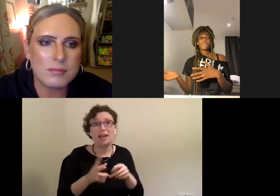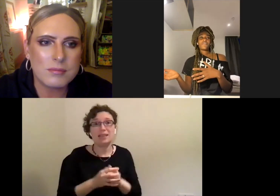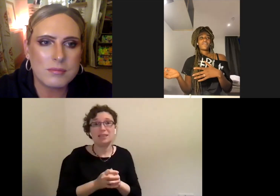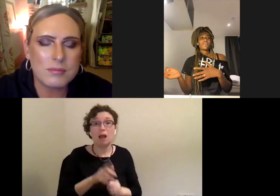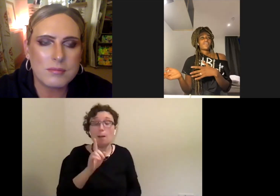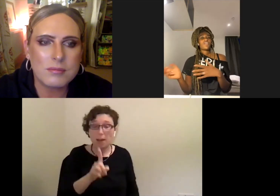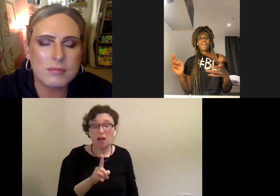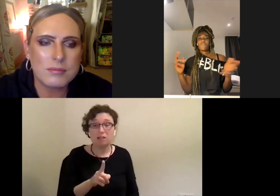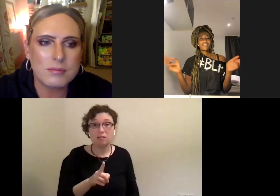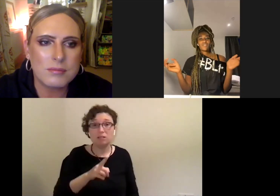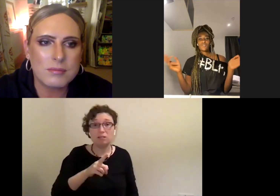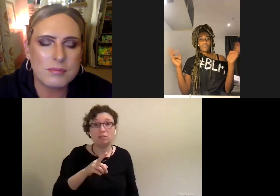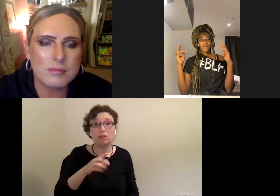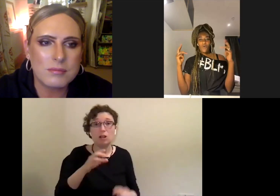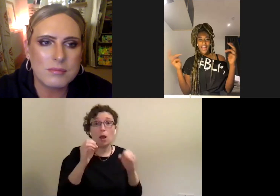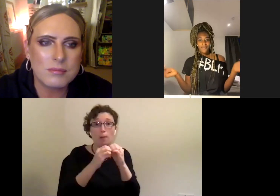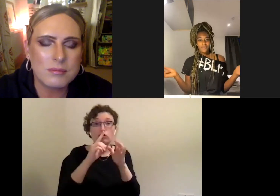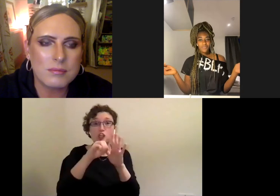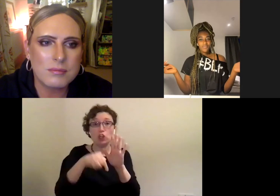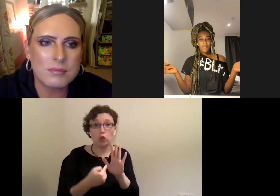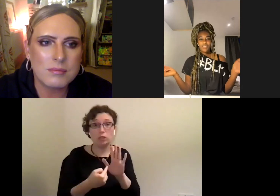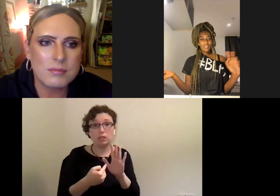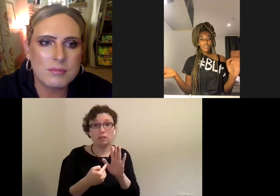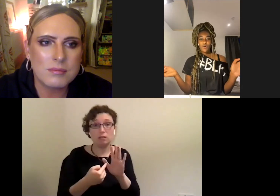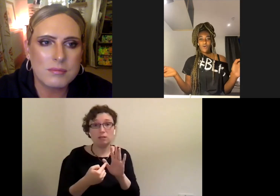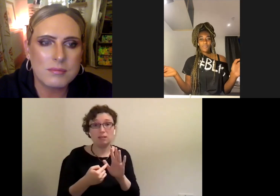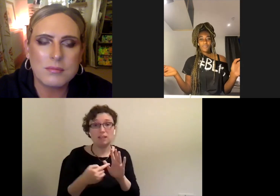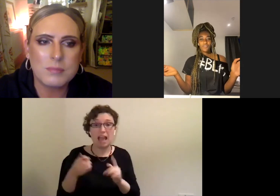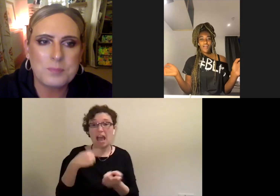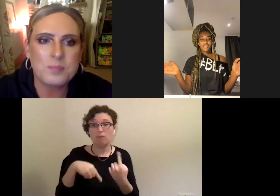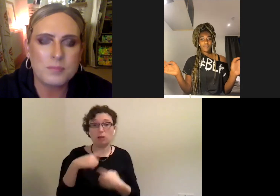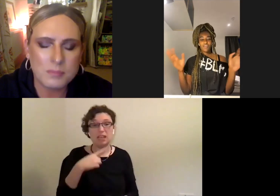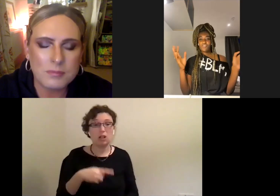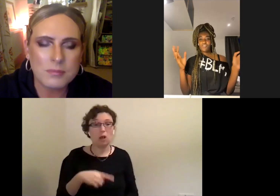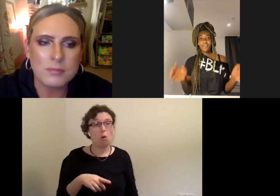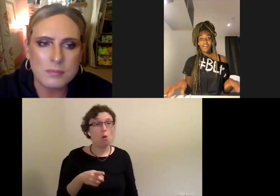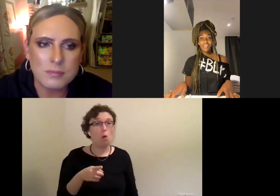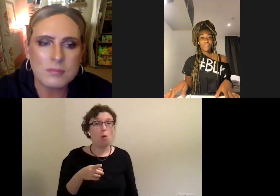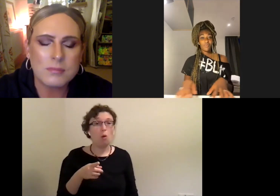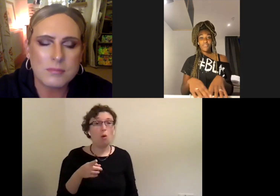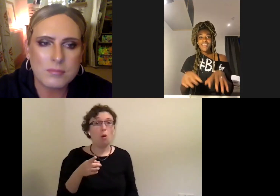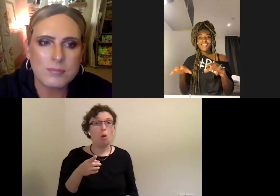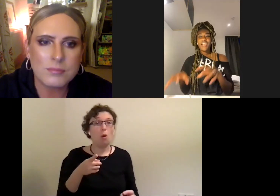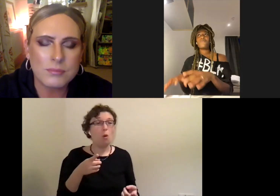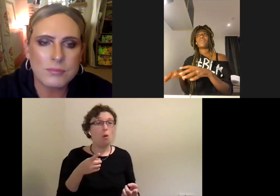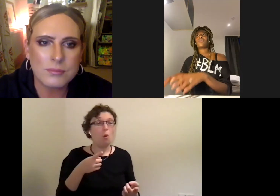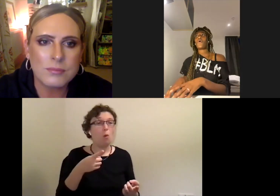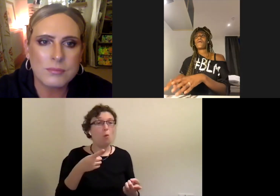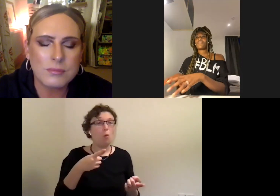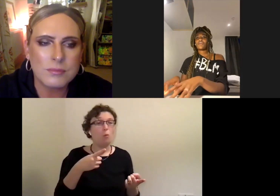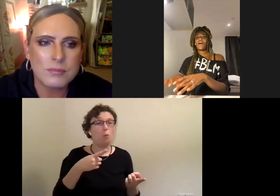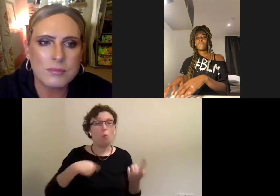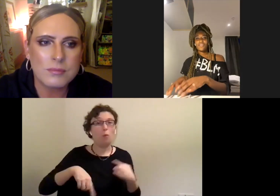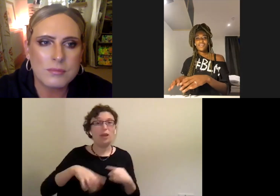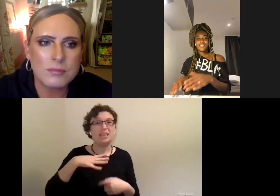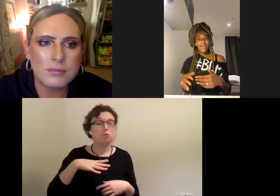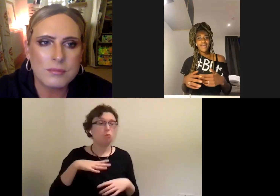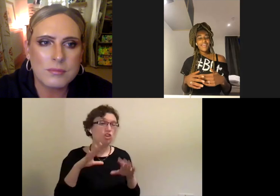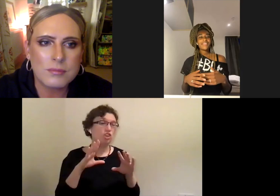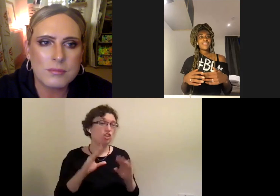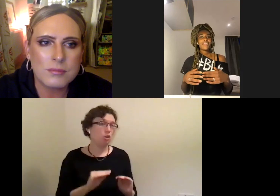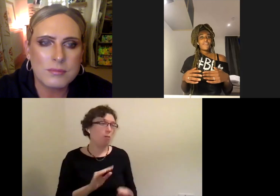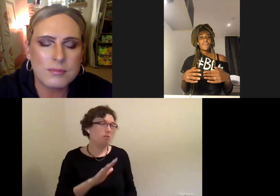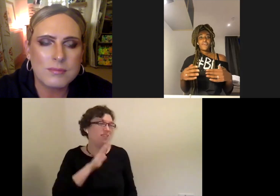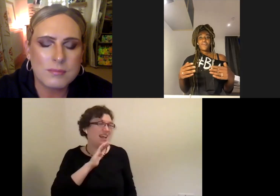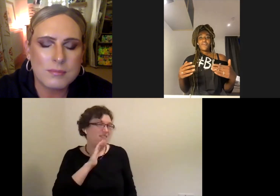oh, everyone needs to stop being wet and we need to stop trying to brush aside our history, when that's the only comment the government has